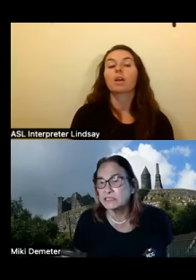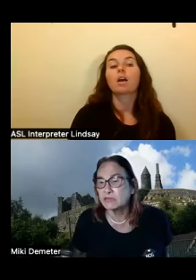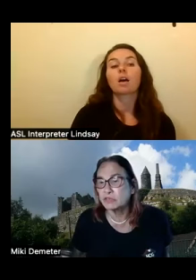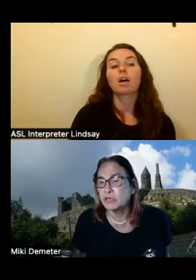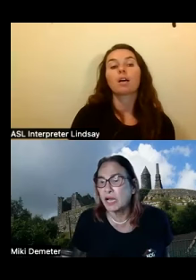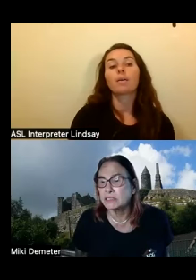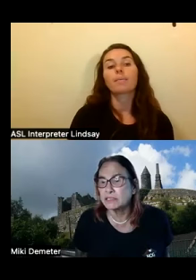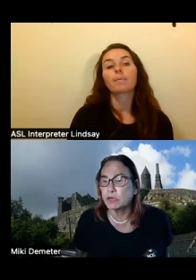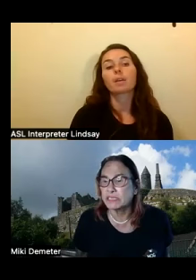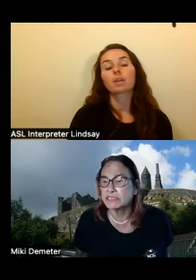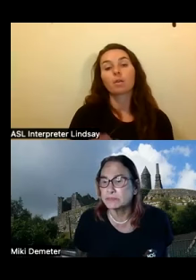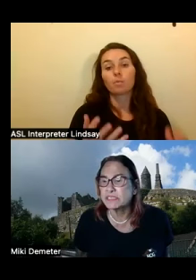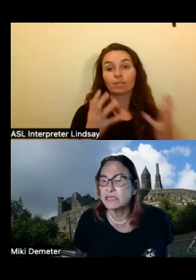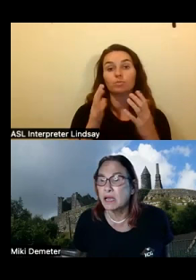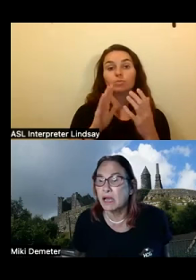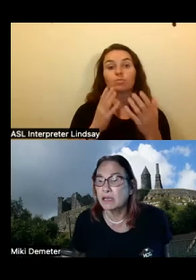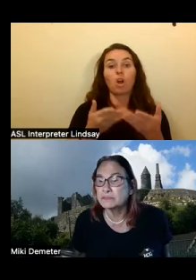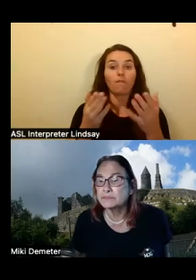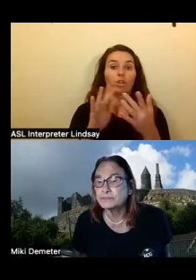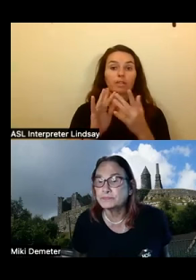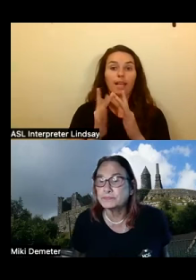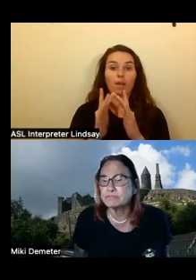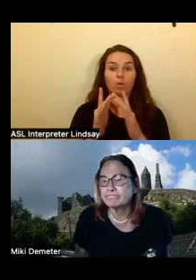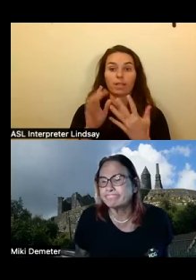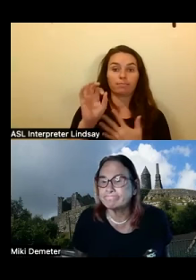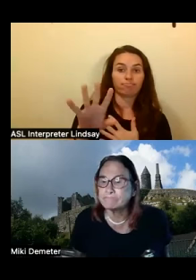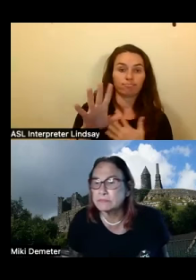like to offer networking tips.